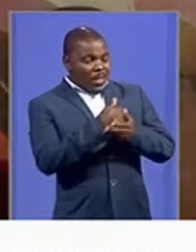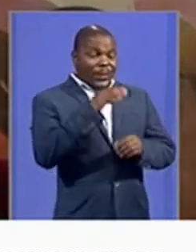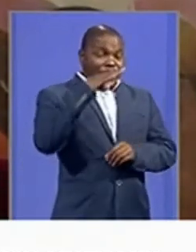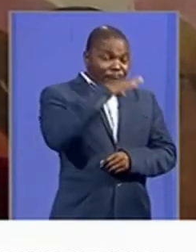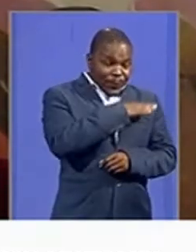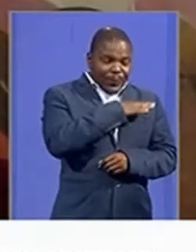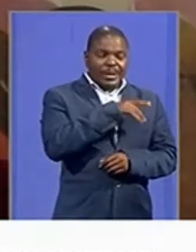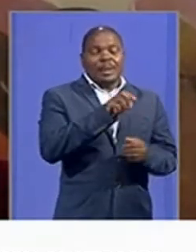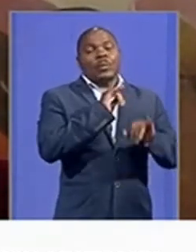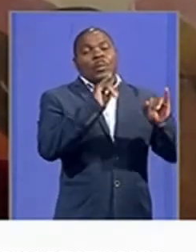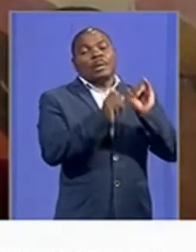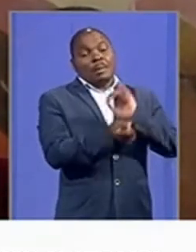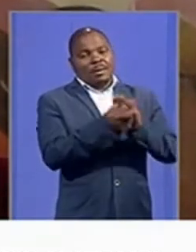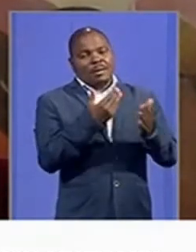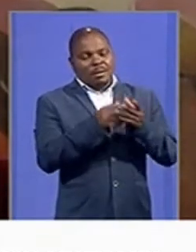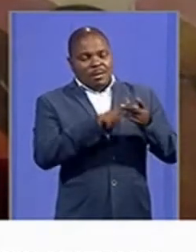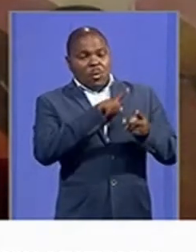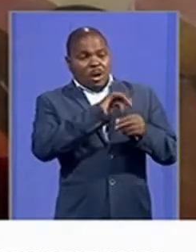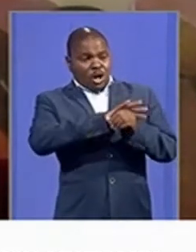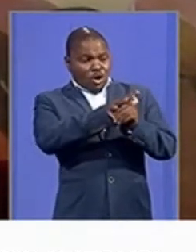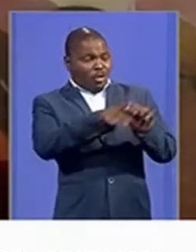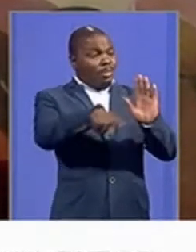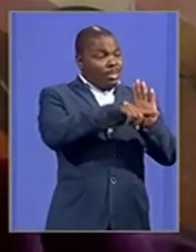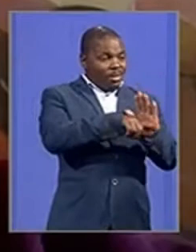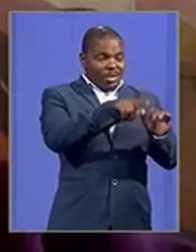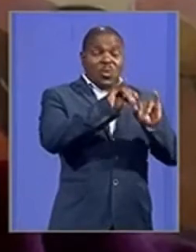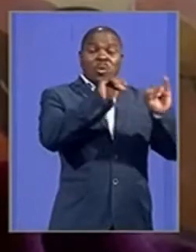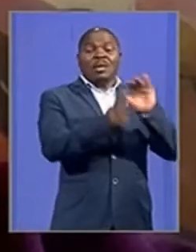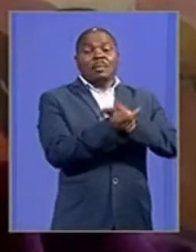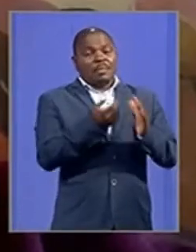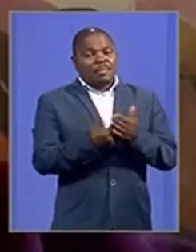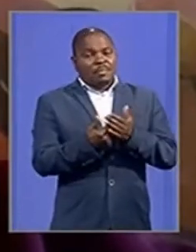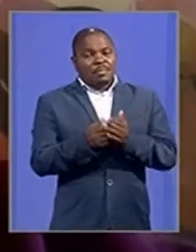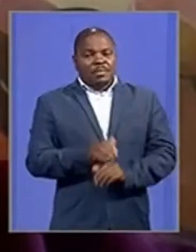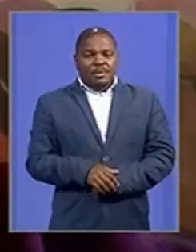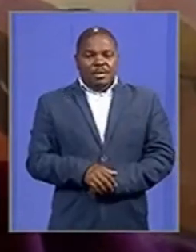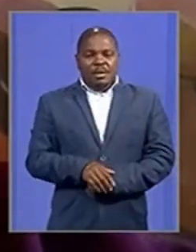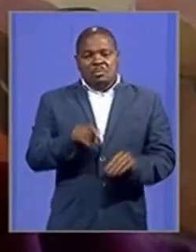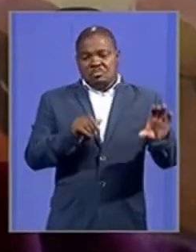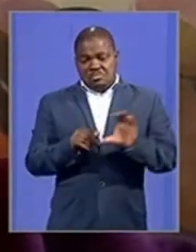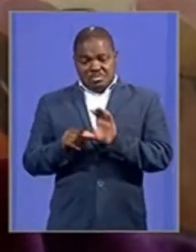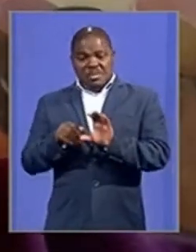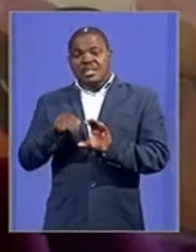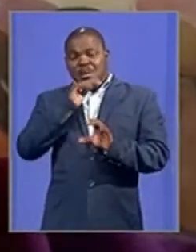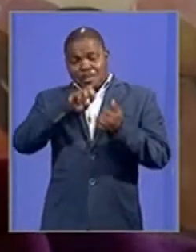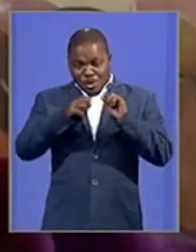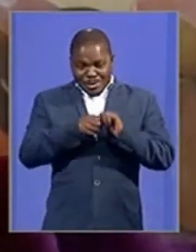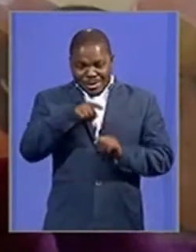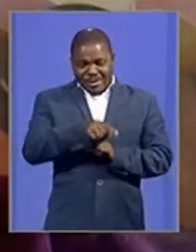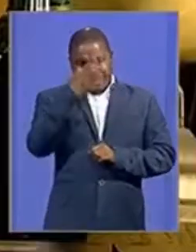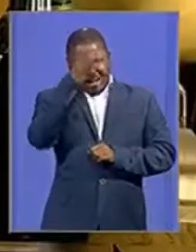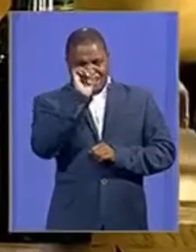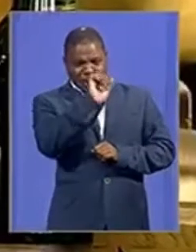crisis like the COVID-19 pandemic, that risk can be much greater. And so I think getting that balance right is not an issue for Treasury, it's an issue for government as a